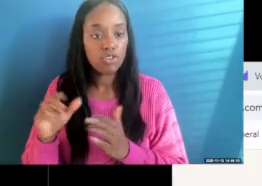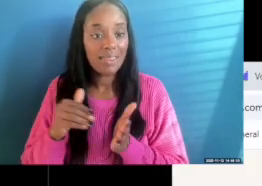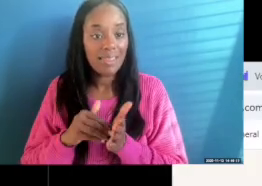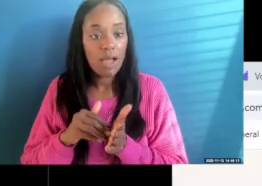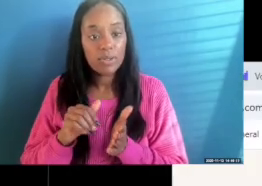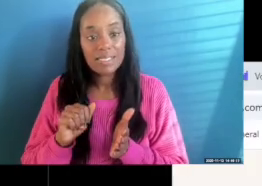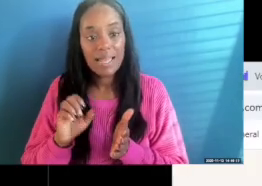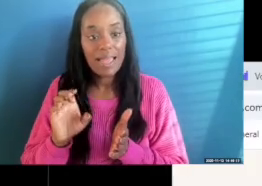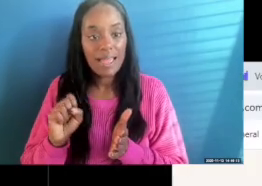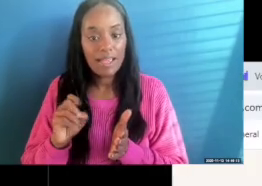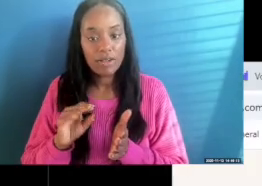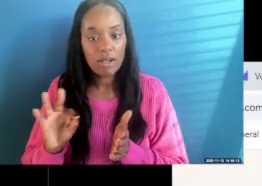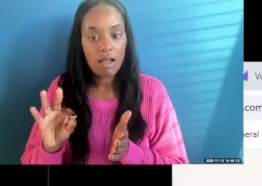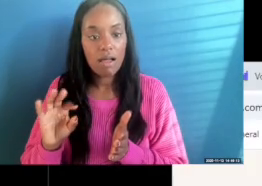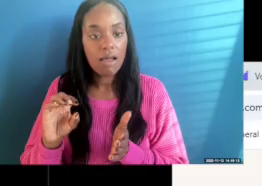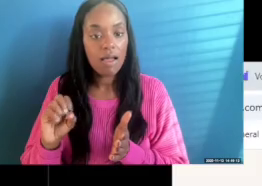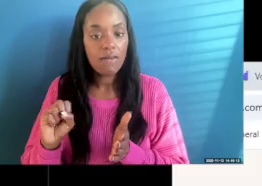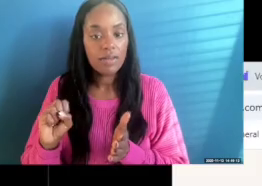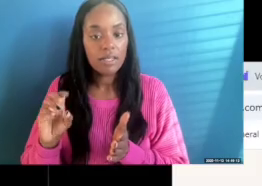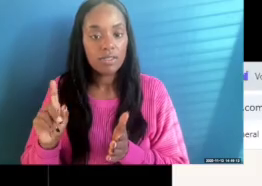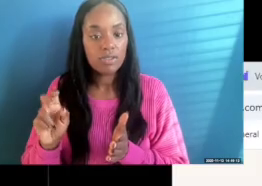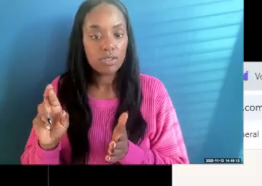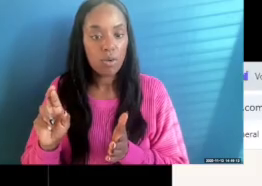that. But